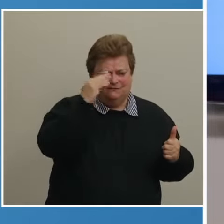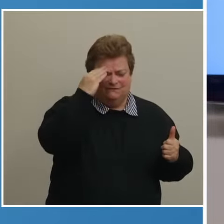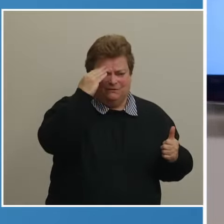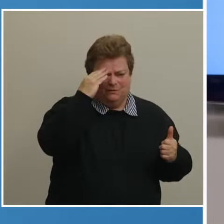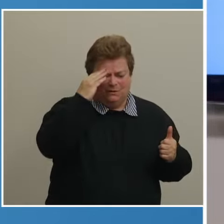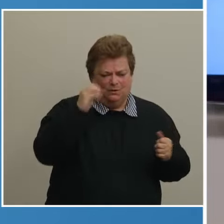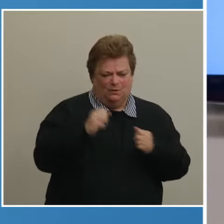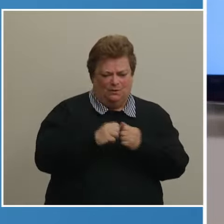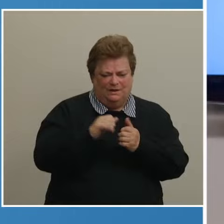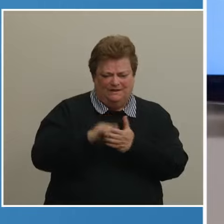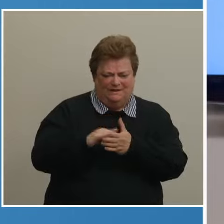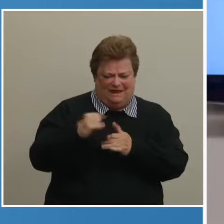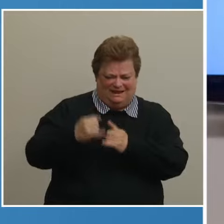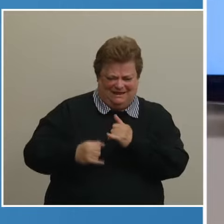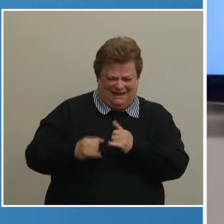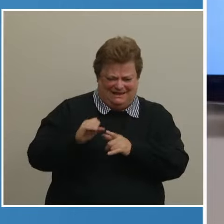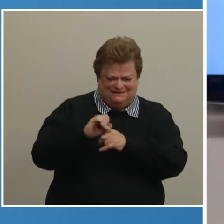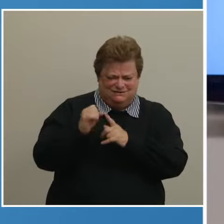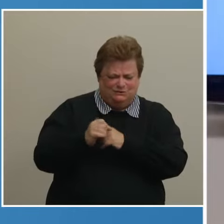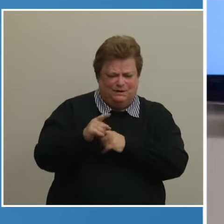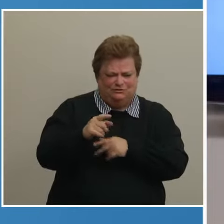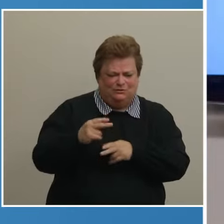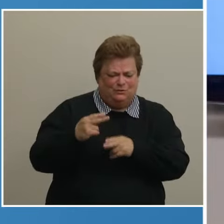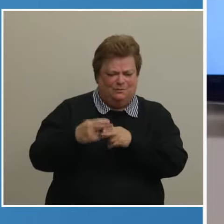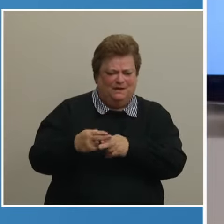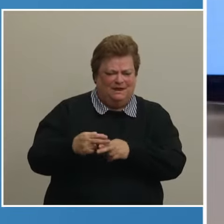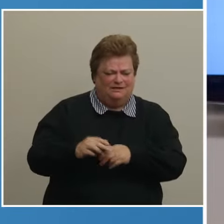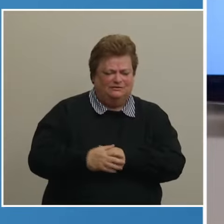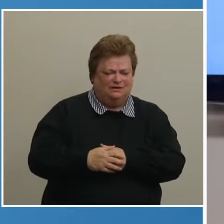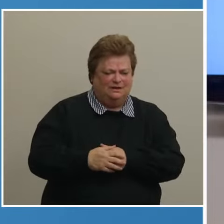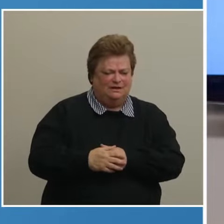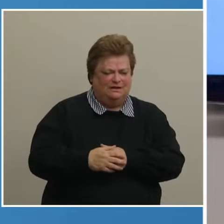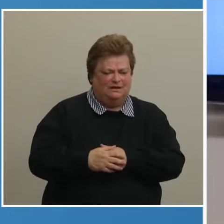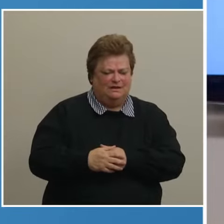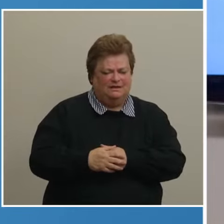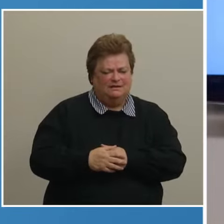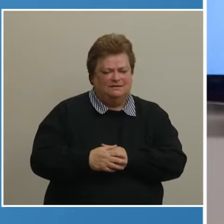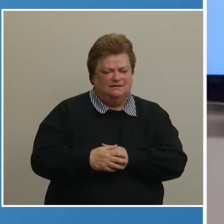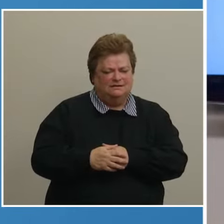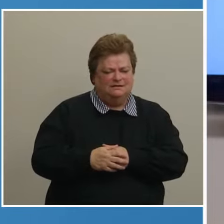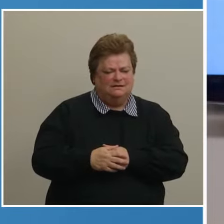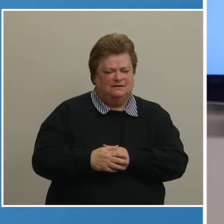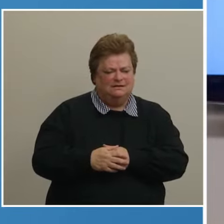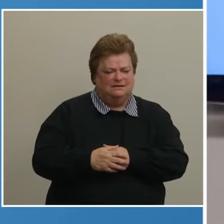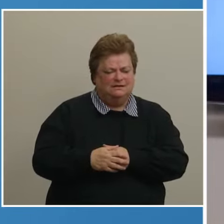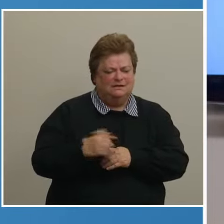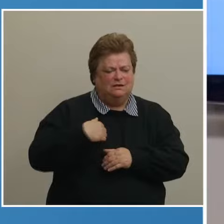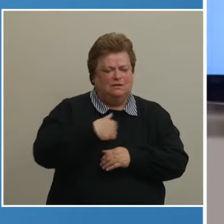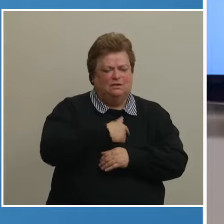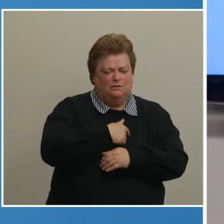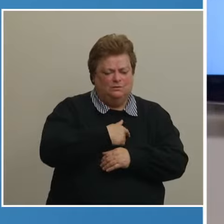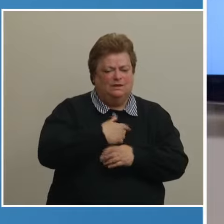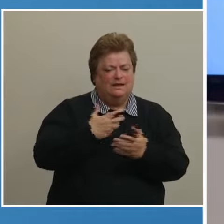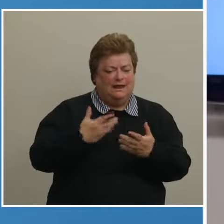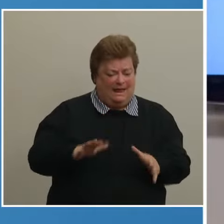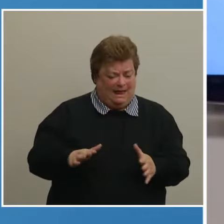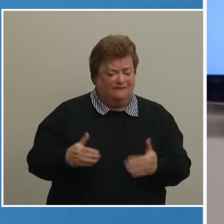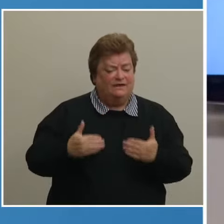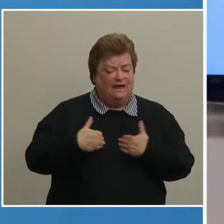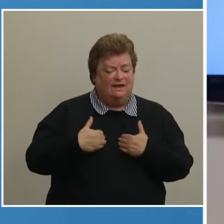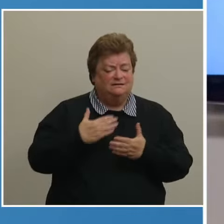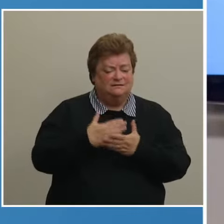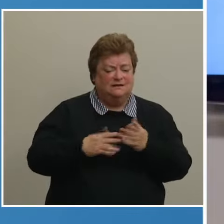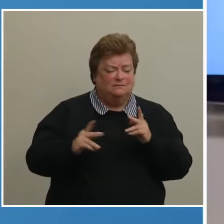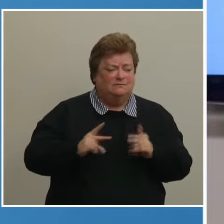with the last situation you mentioned. Nothing's been reported to us. We have had some people who